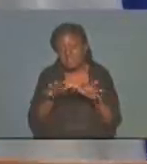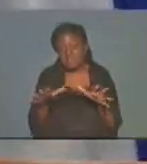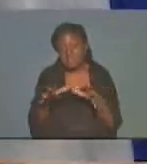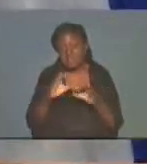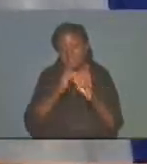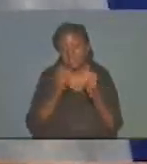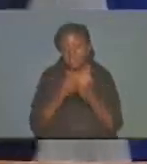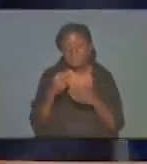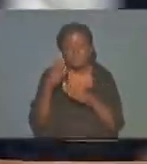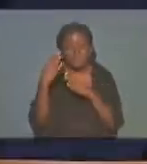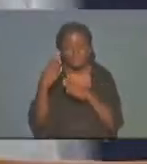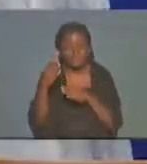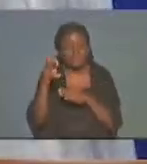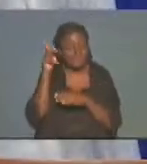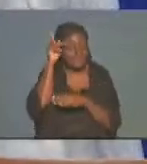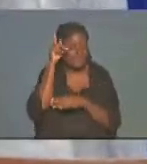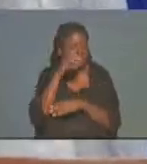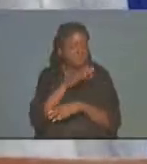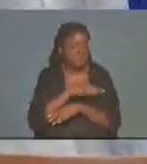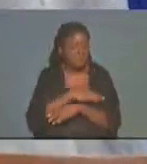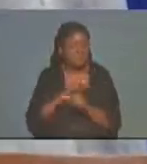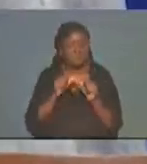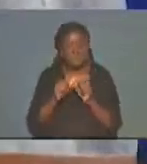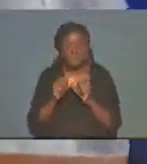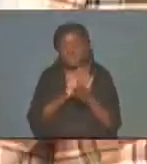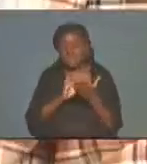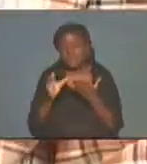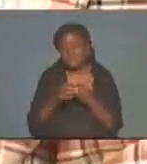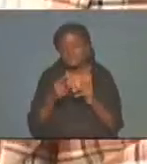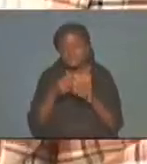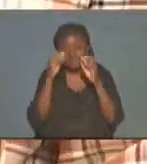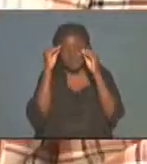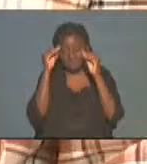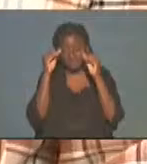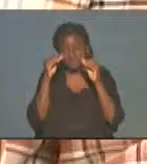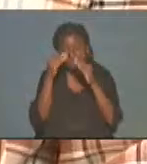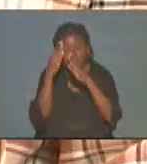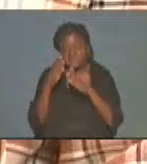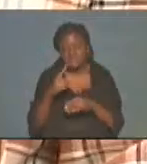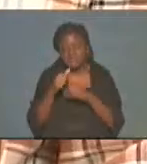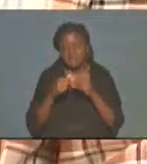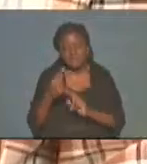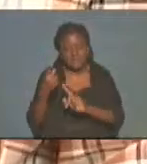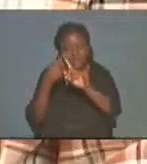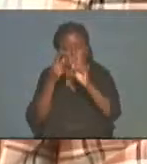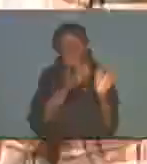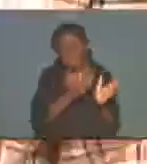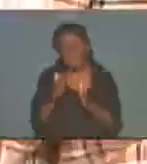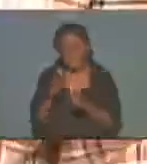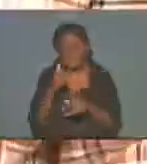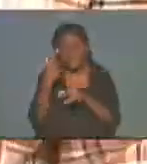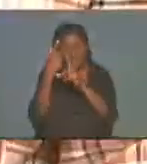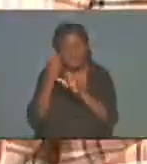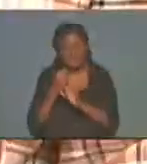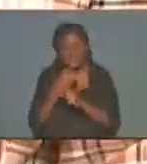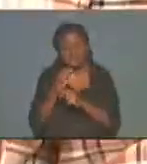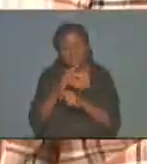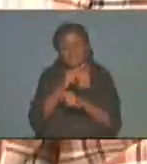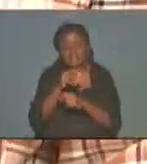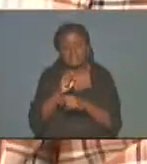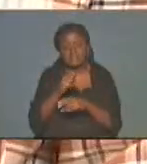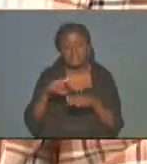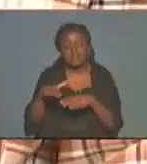Paiswell Forbes, continuing his campaign to educate Bahamians about the goal, plans, and accomplishments of ZNS over the